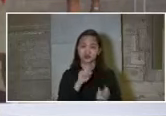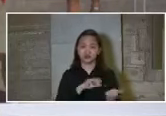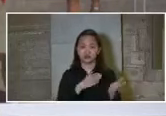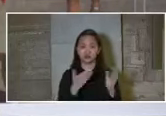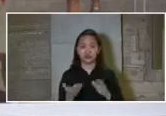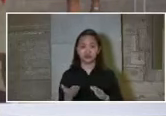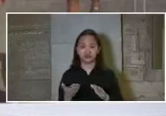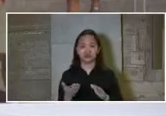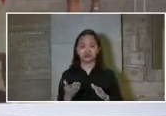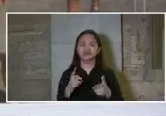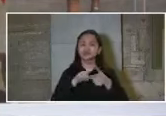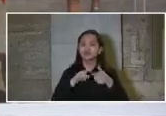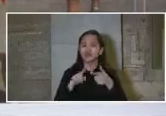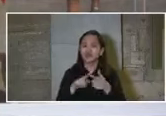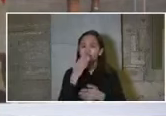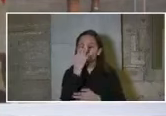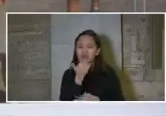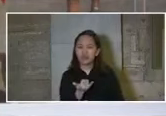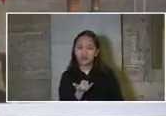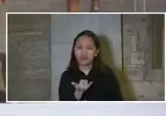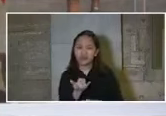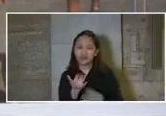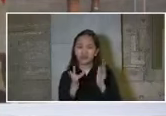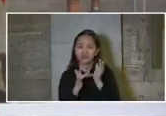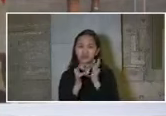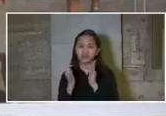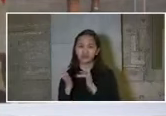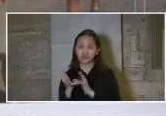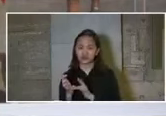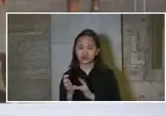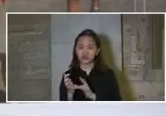Then, why did Jesus weep?